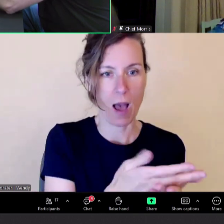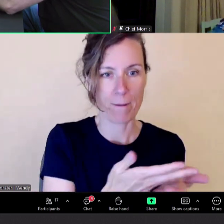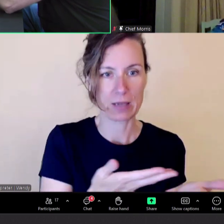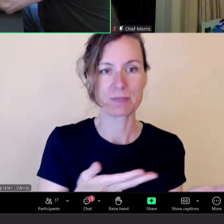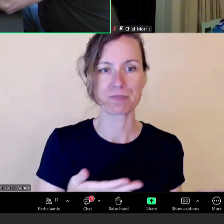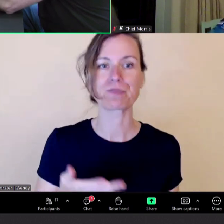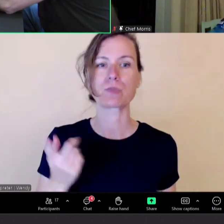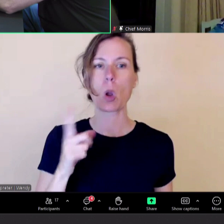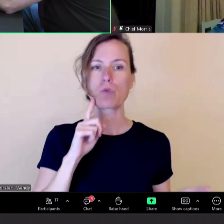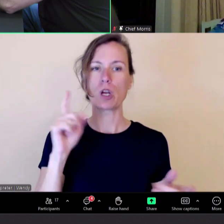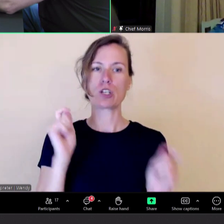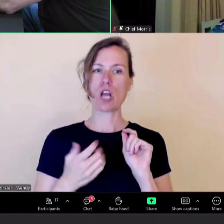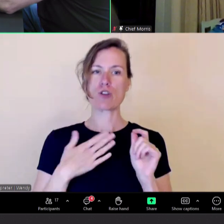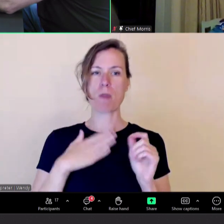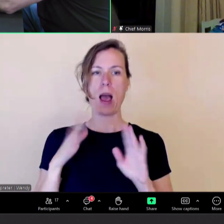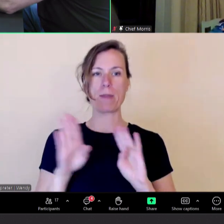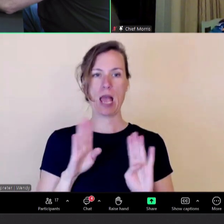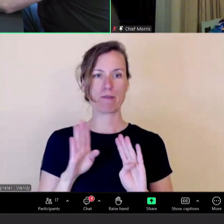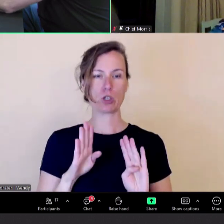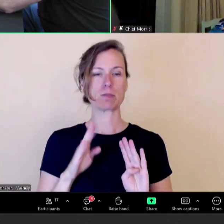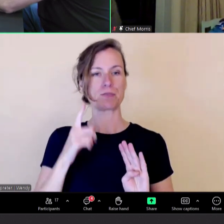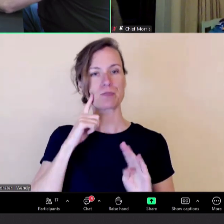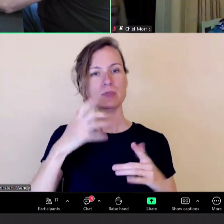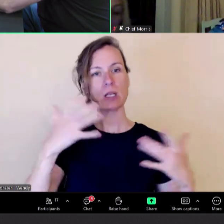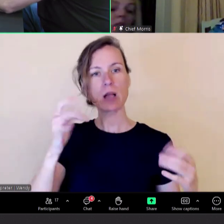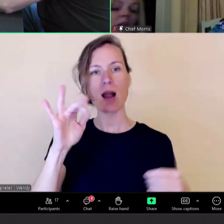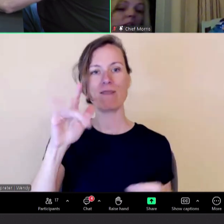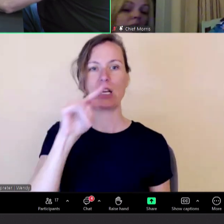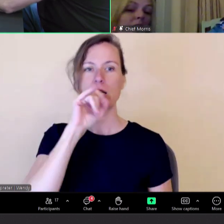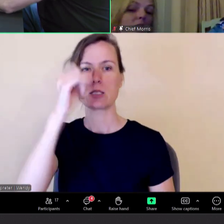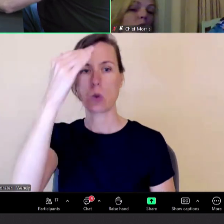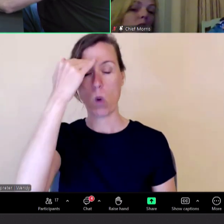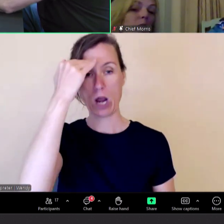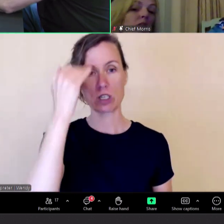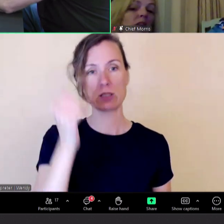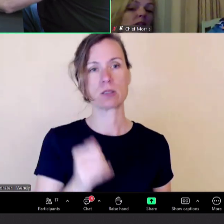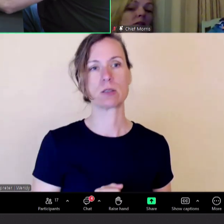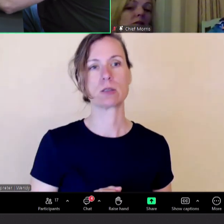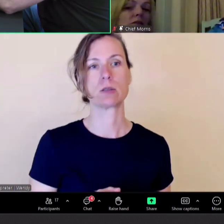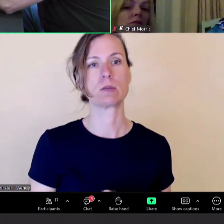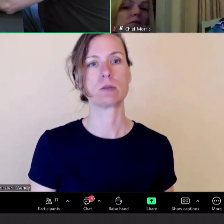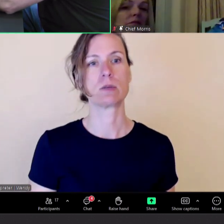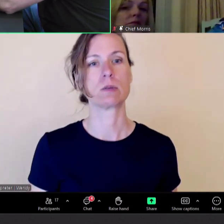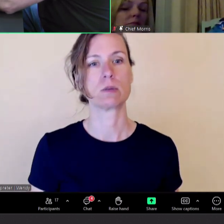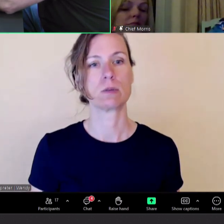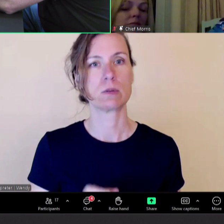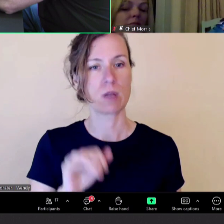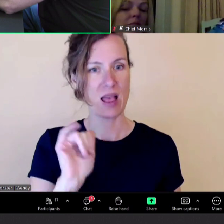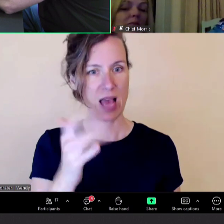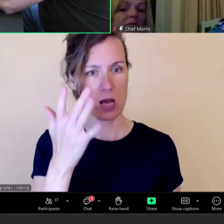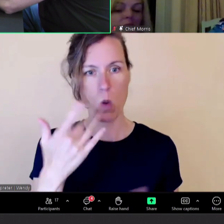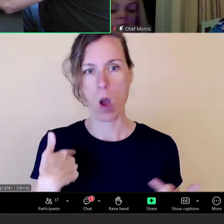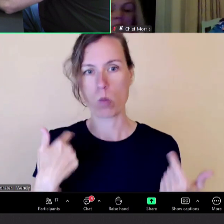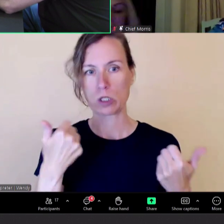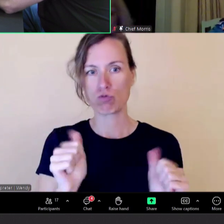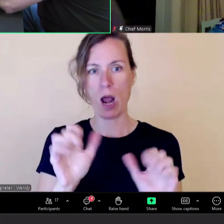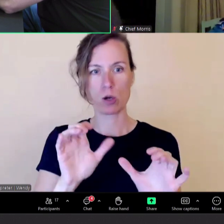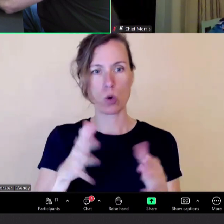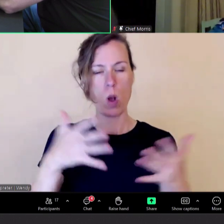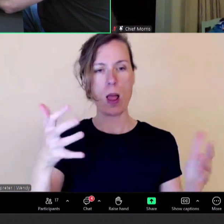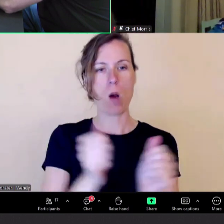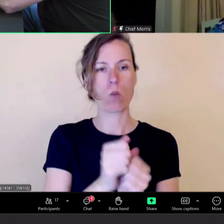so much of this is the awareness of it, and that's why we try to do a lot with education,